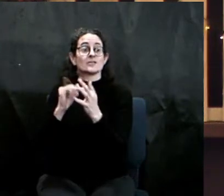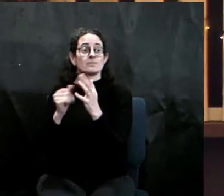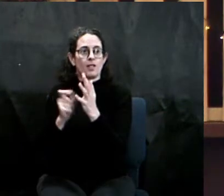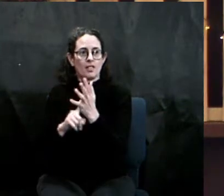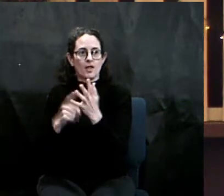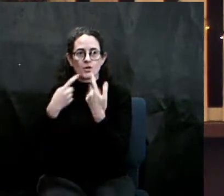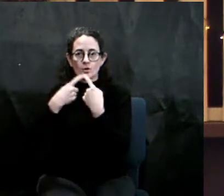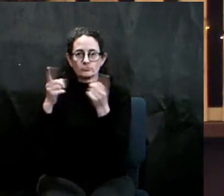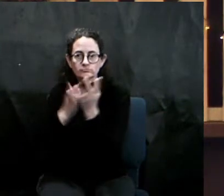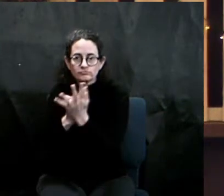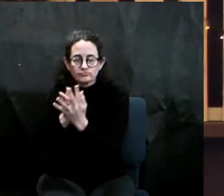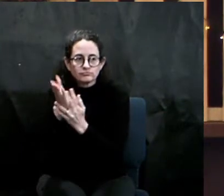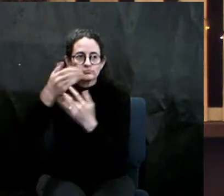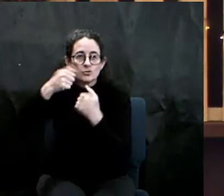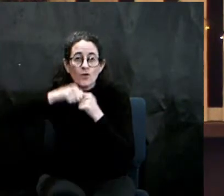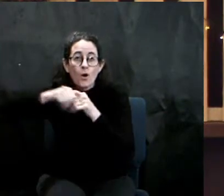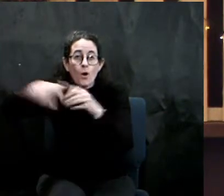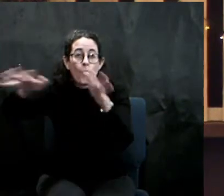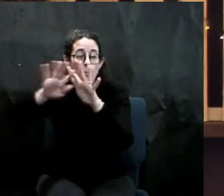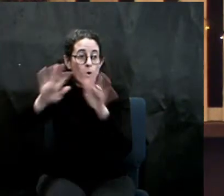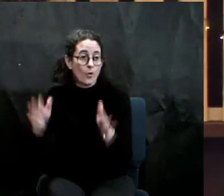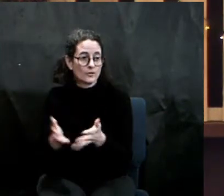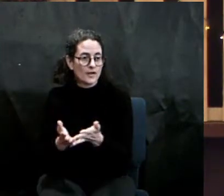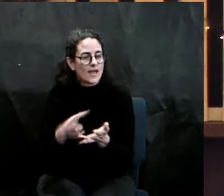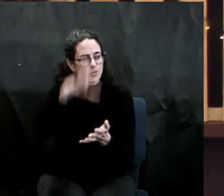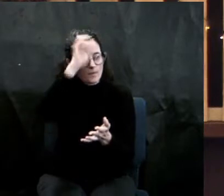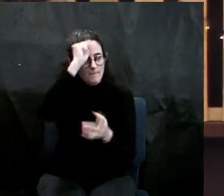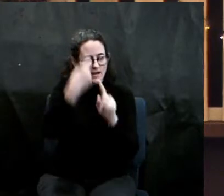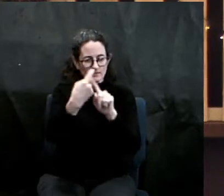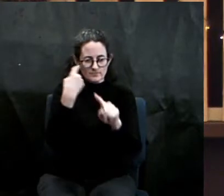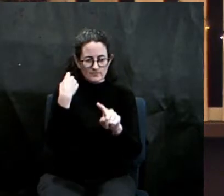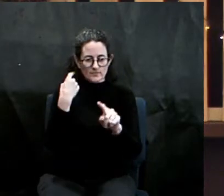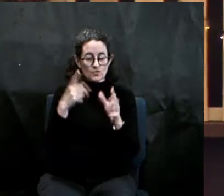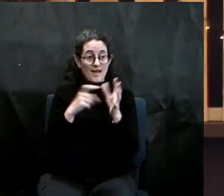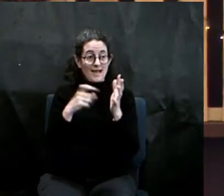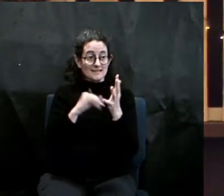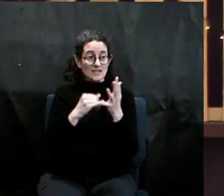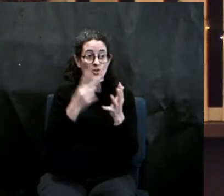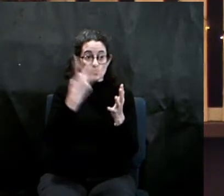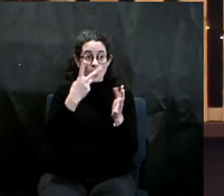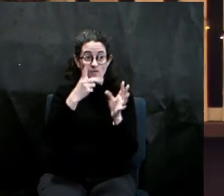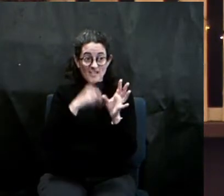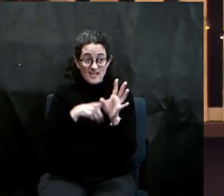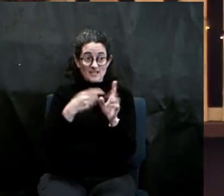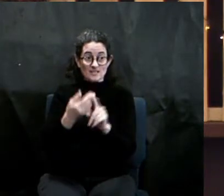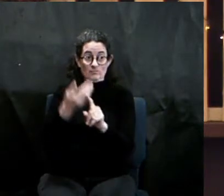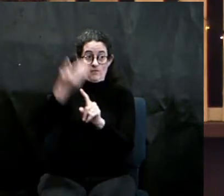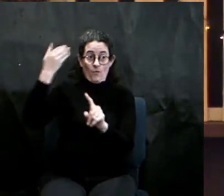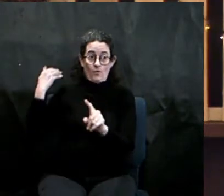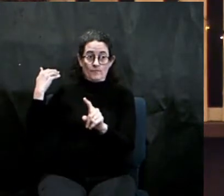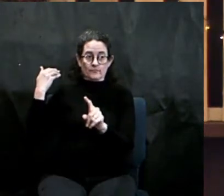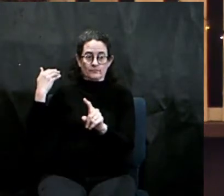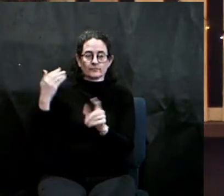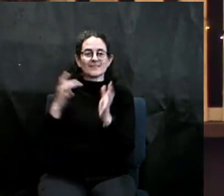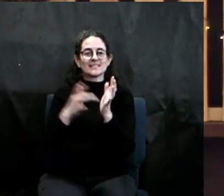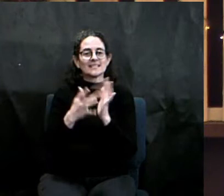Right back at the start of Acts, if you cast your mind back 12 years to the start of the series, Jesus says this to